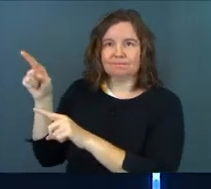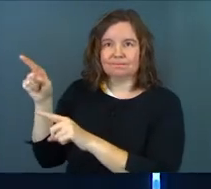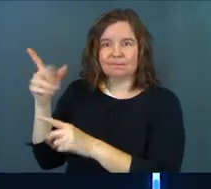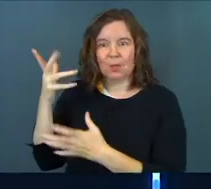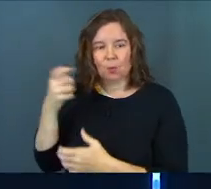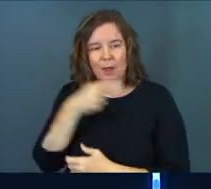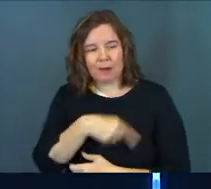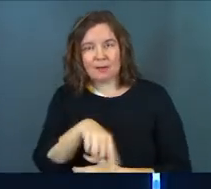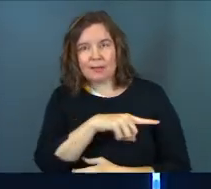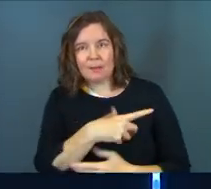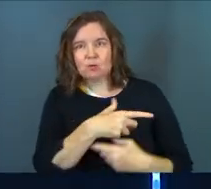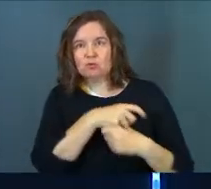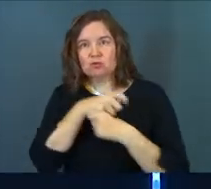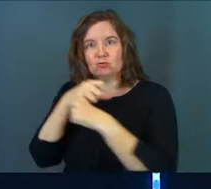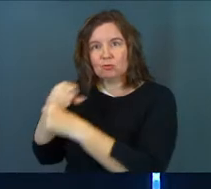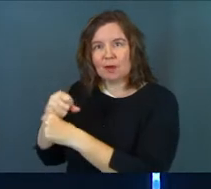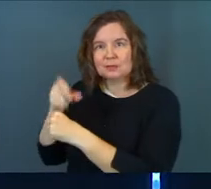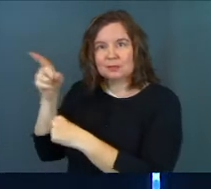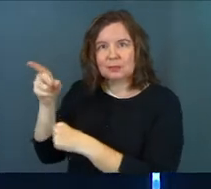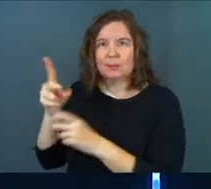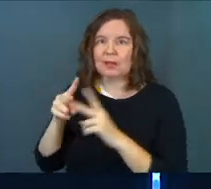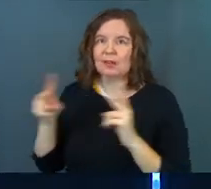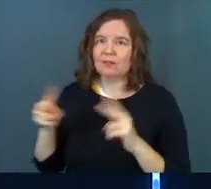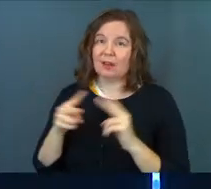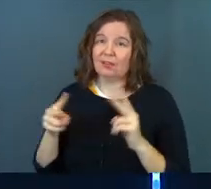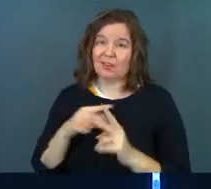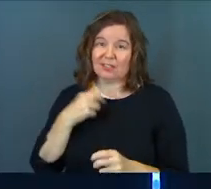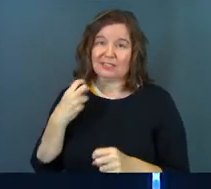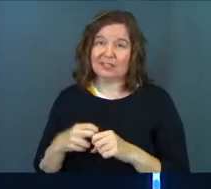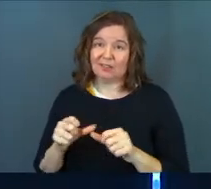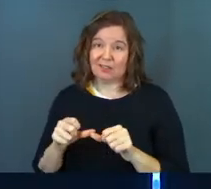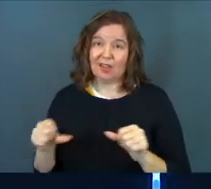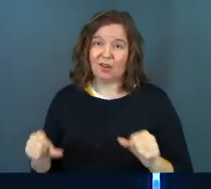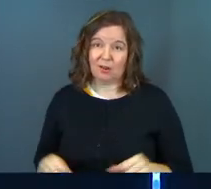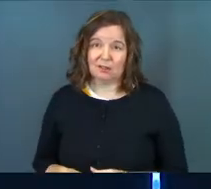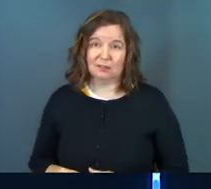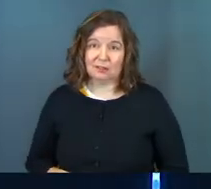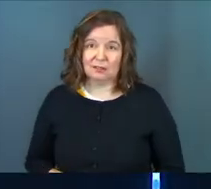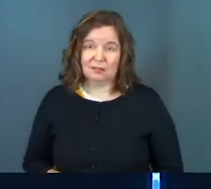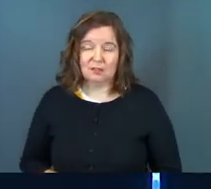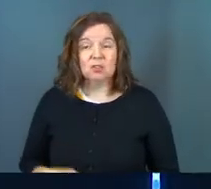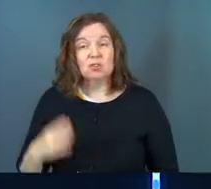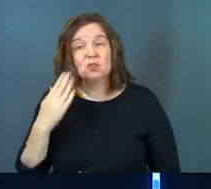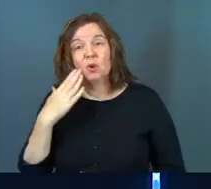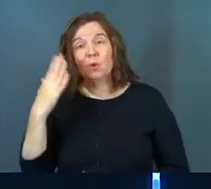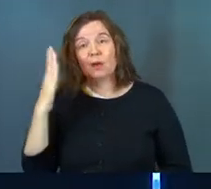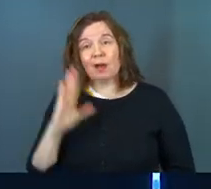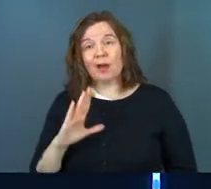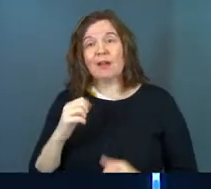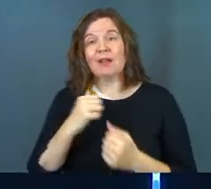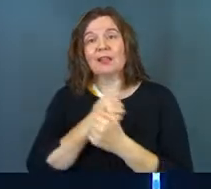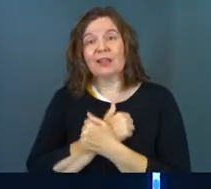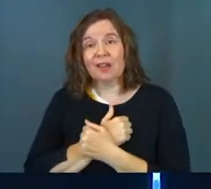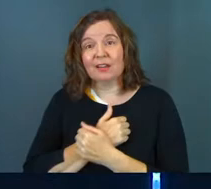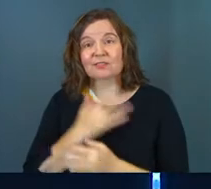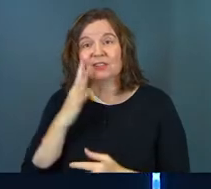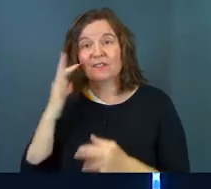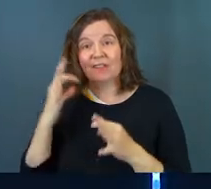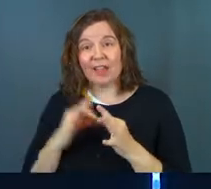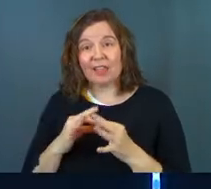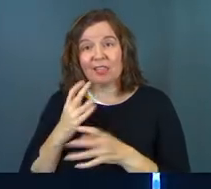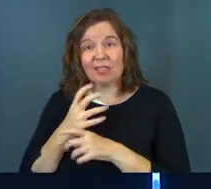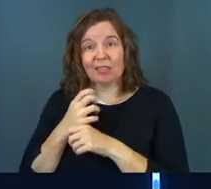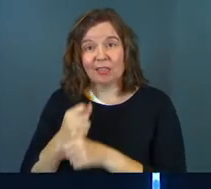And he wants them to trust him in a very, very difficult area. Do you know God loves faith?